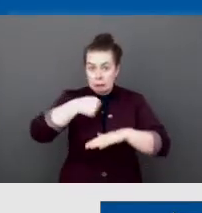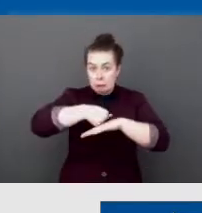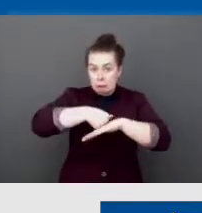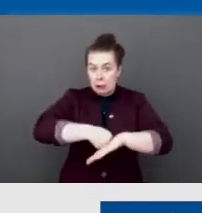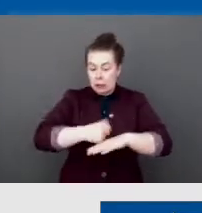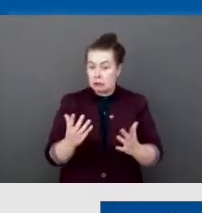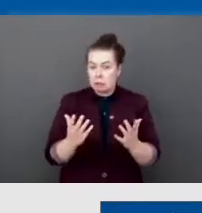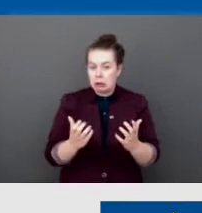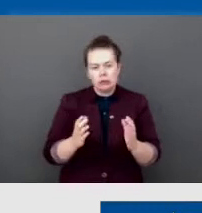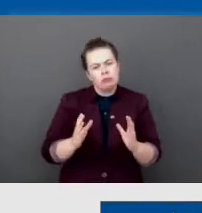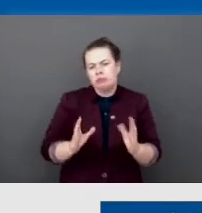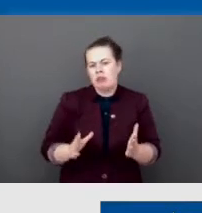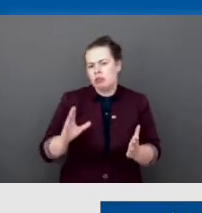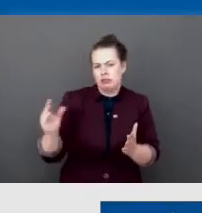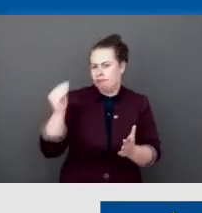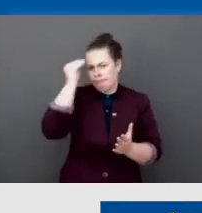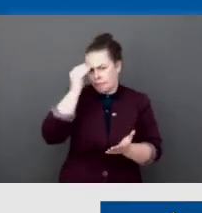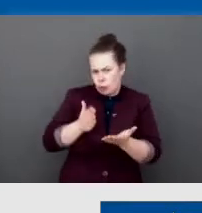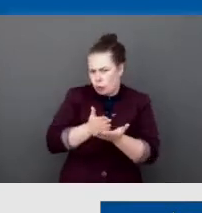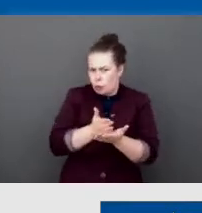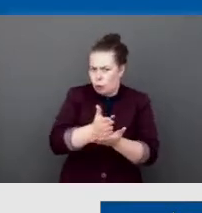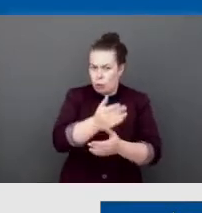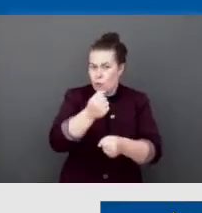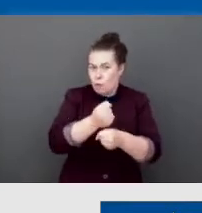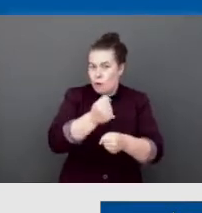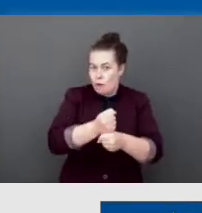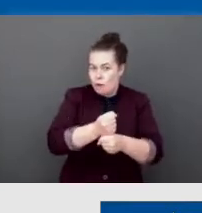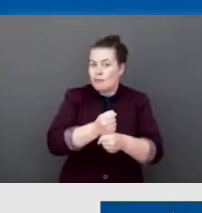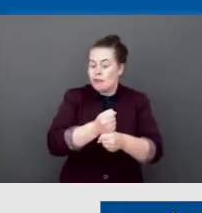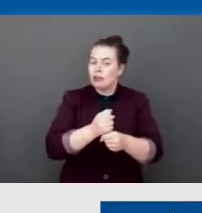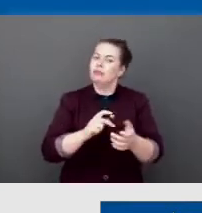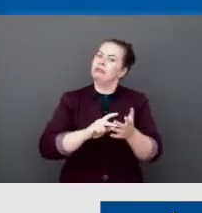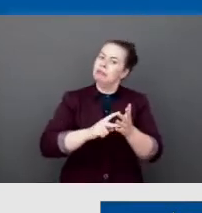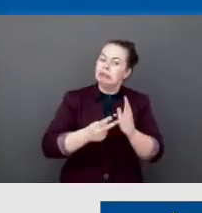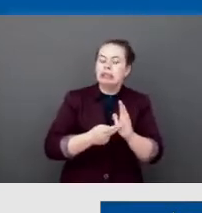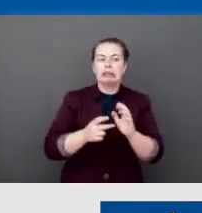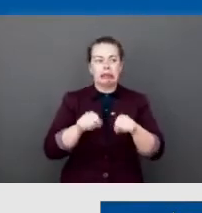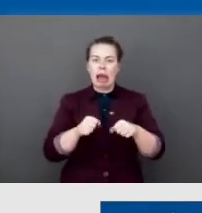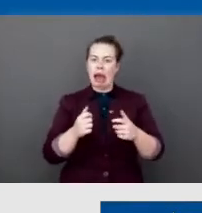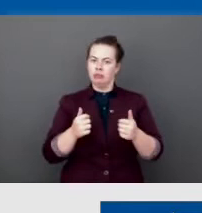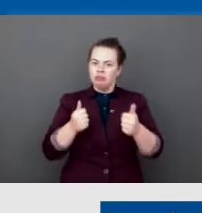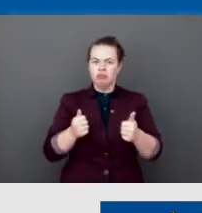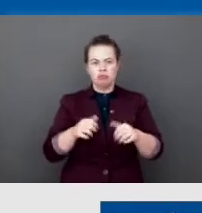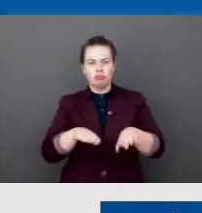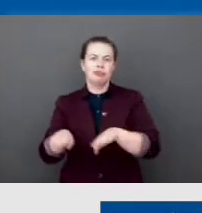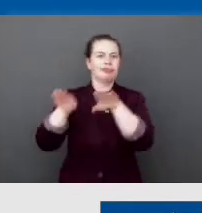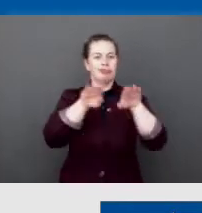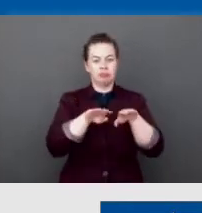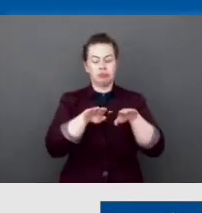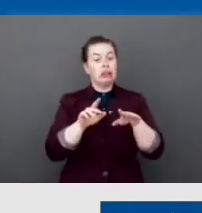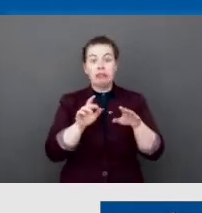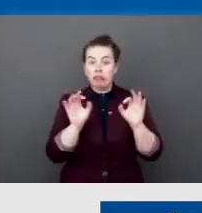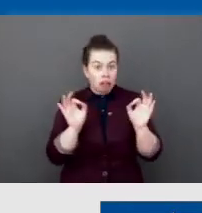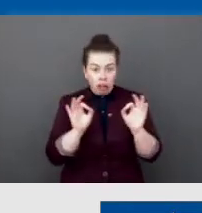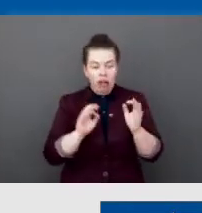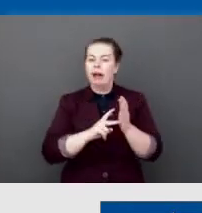practice that will allow great commonality across all the regions and not have a variety of different solutions that are not interoperable